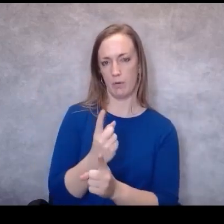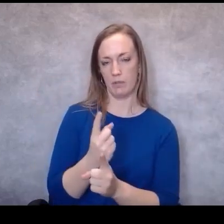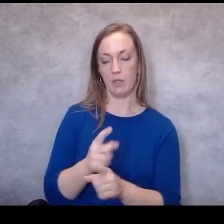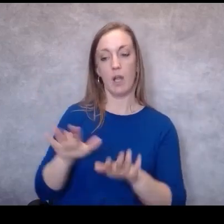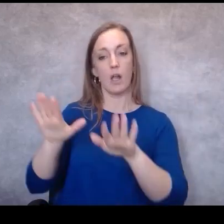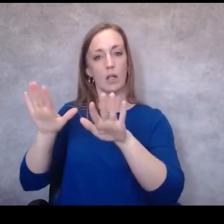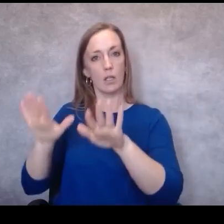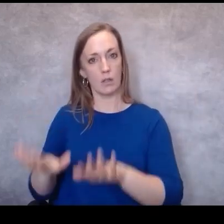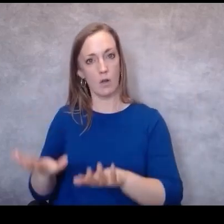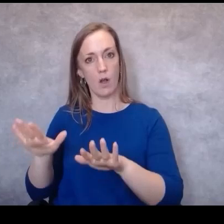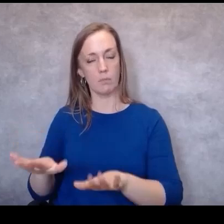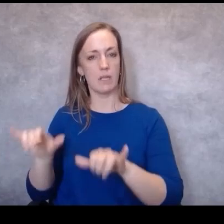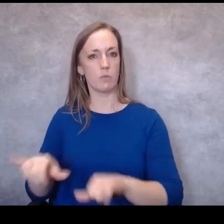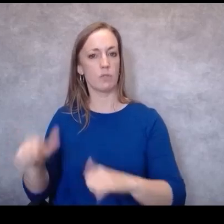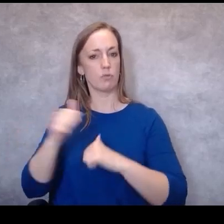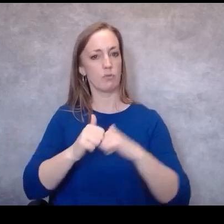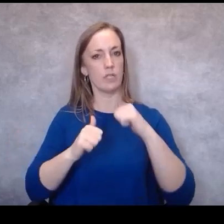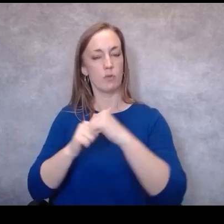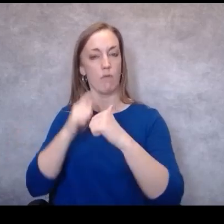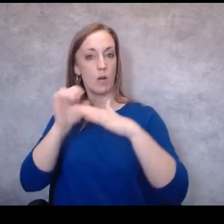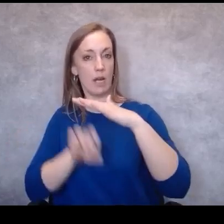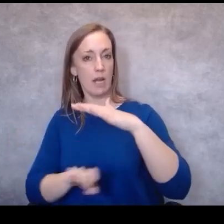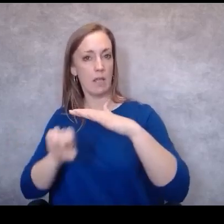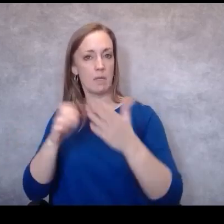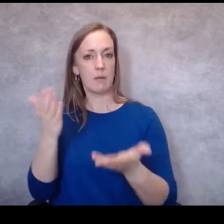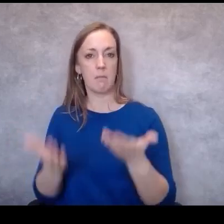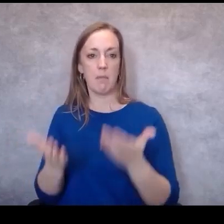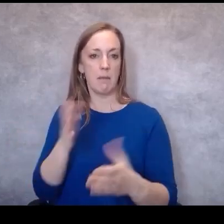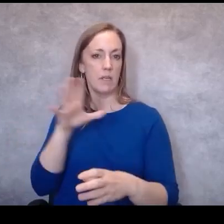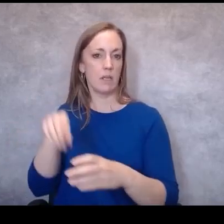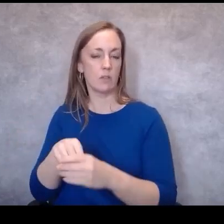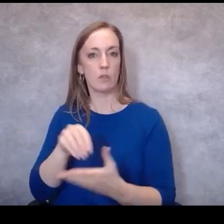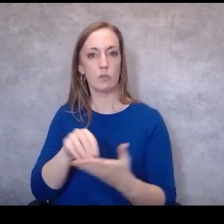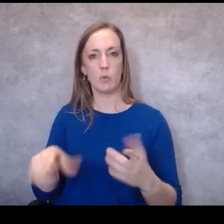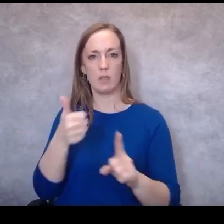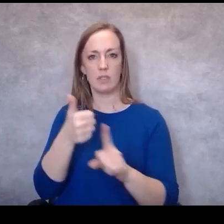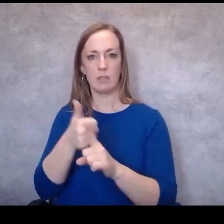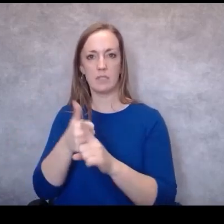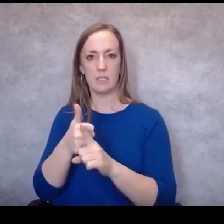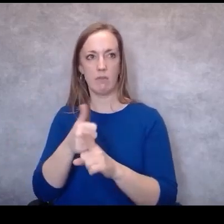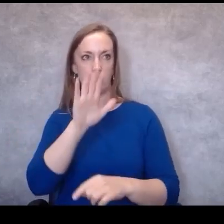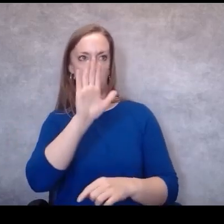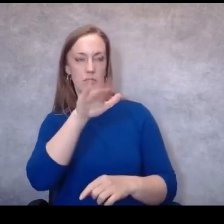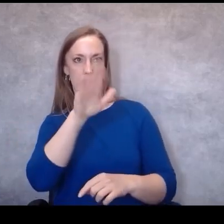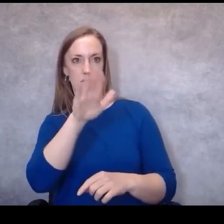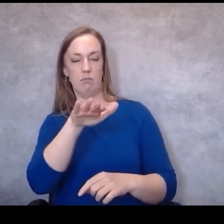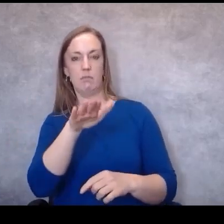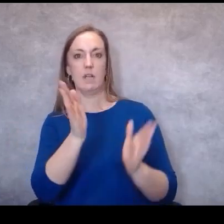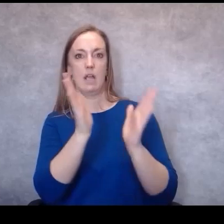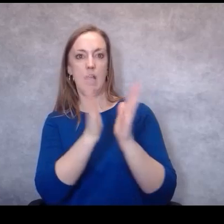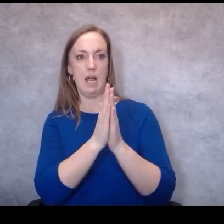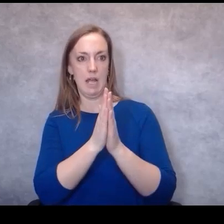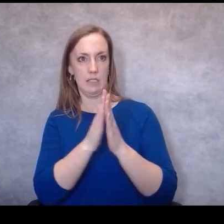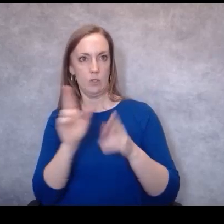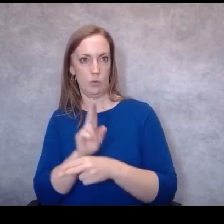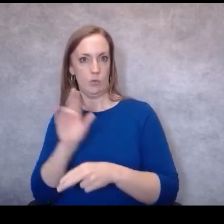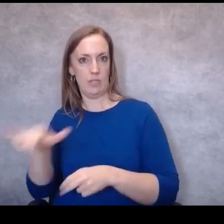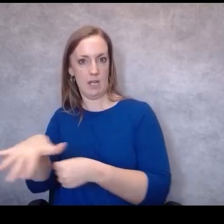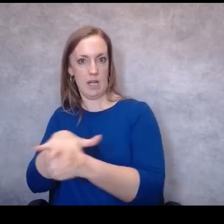in an elementary setting may include students providing a verbal or visual request to a teacher to access the